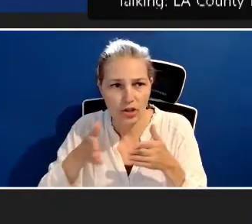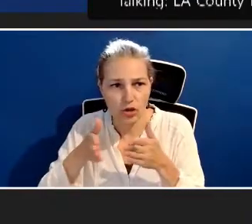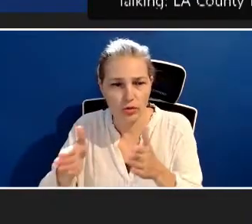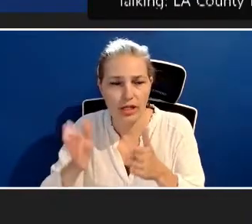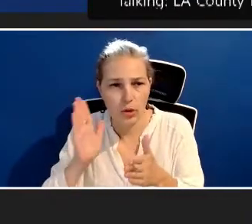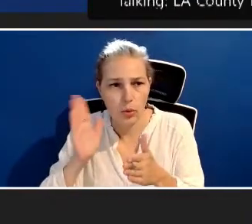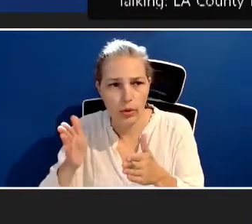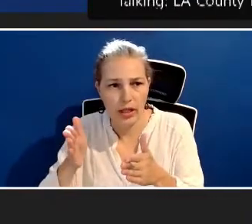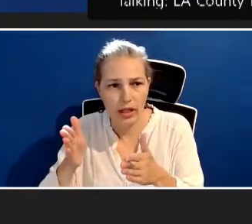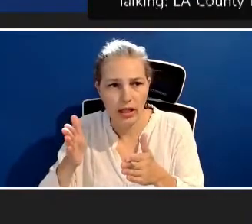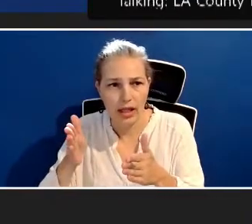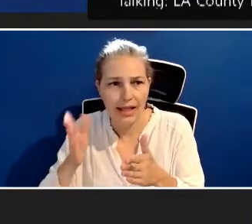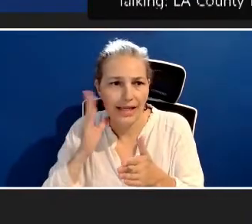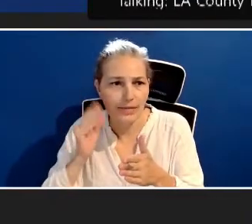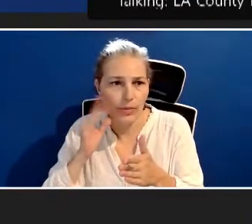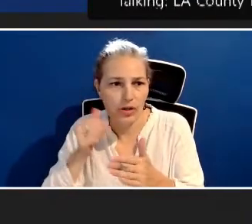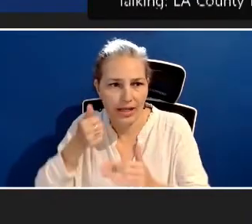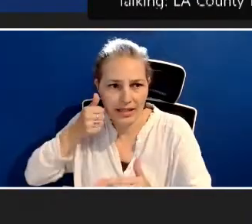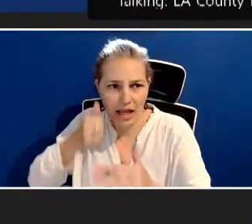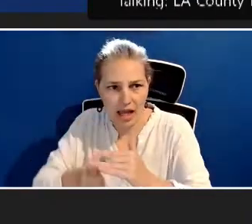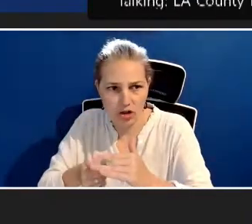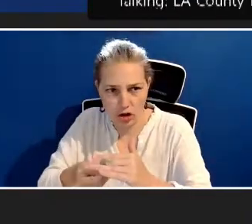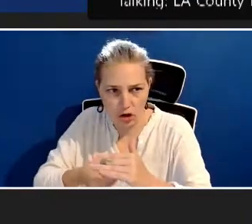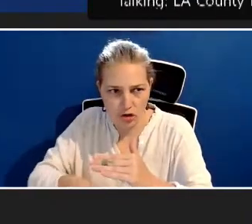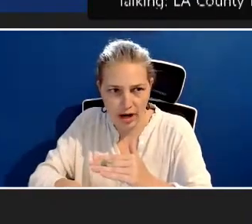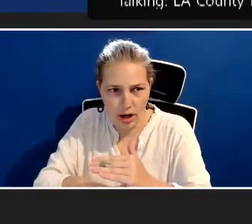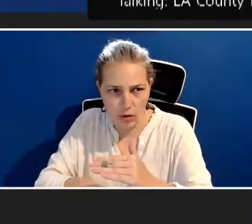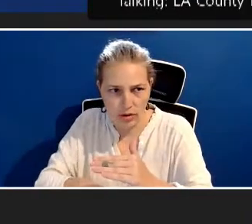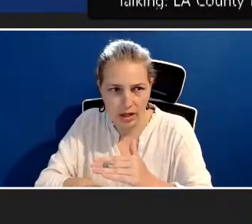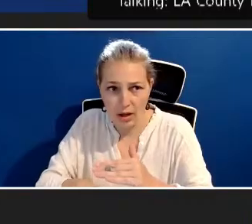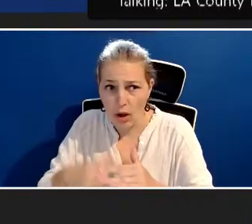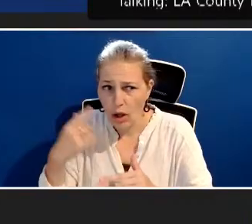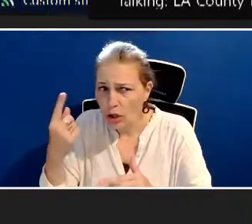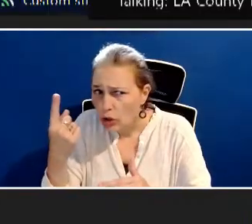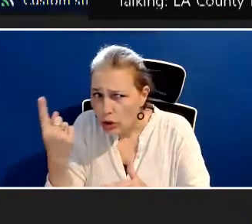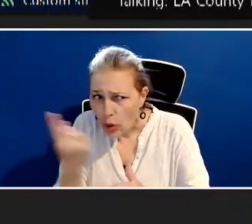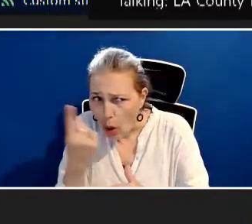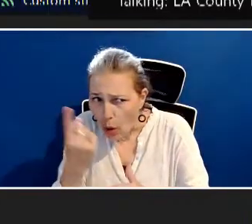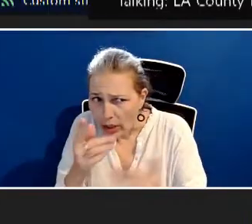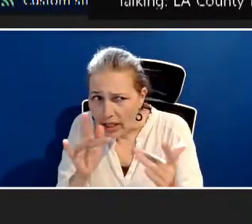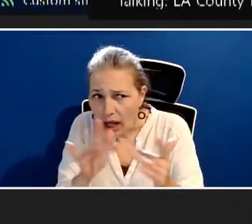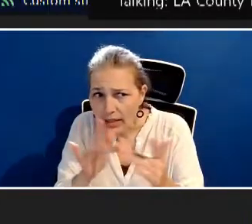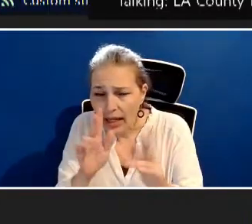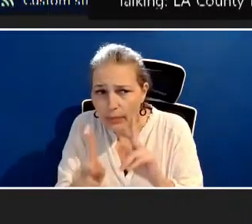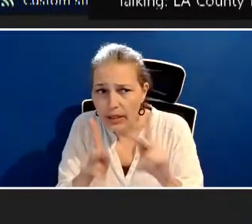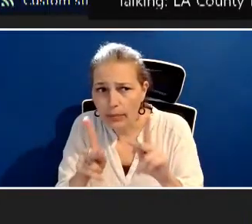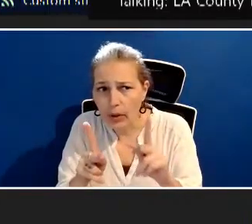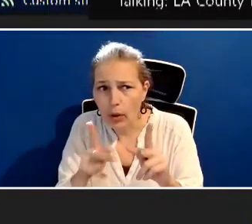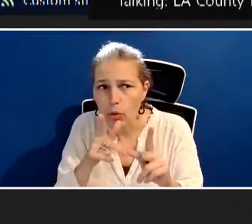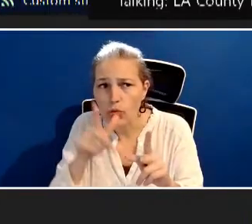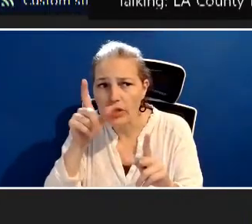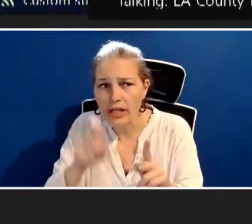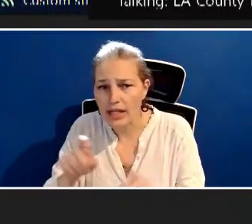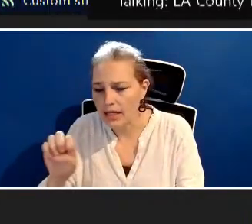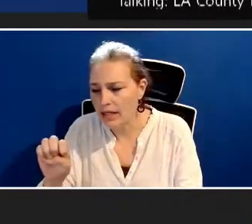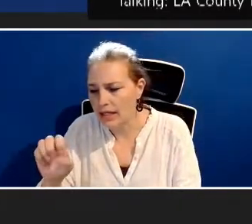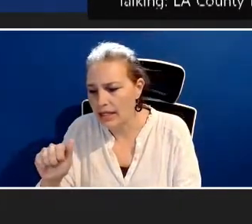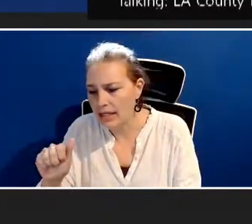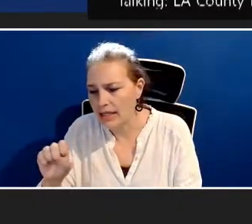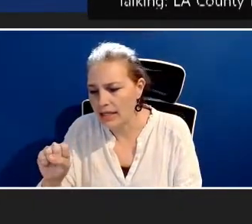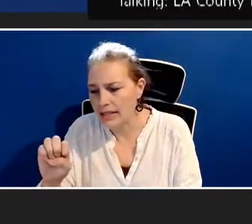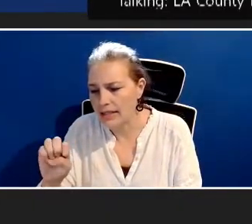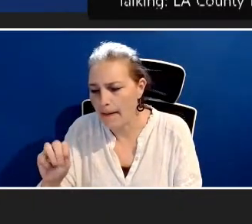getting undergrounding? Will you only be contacting people who need an easement, or are you going to contact every resident who will be